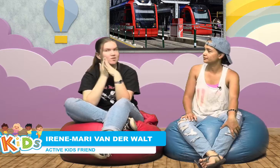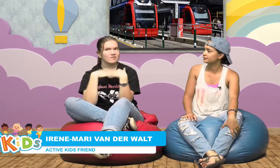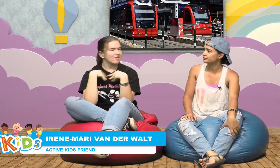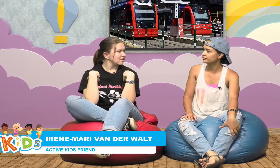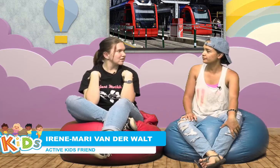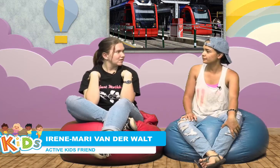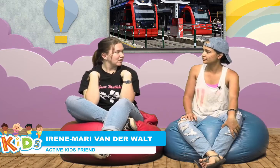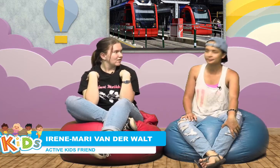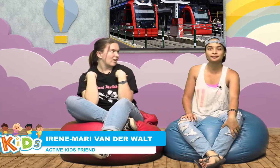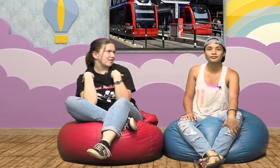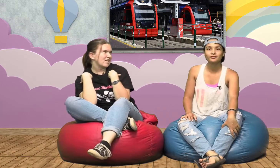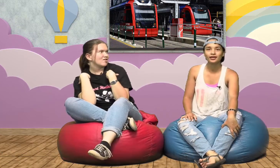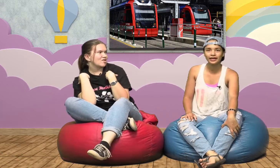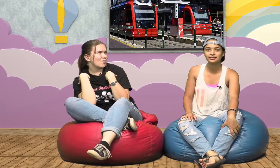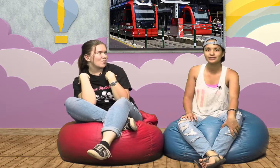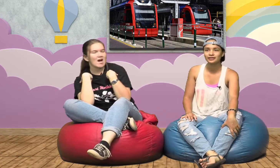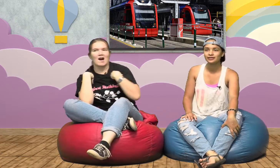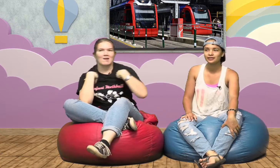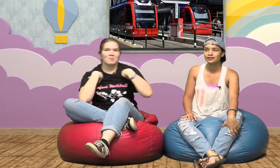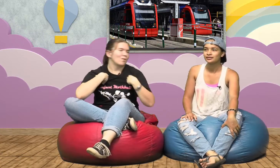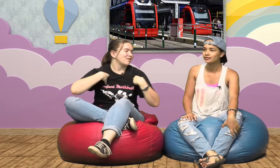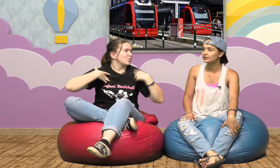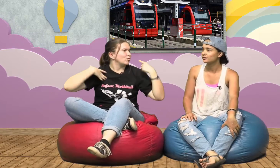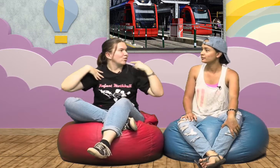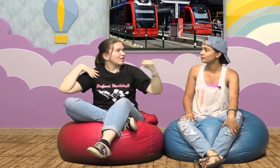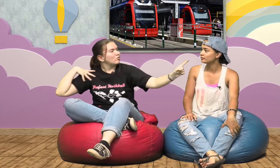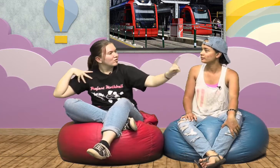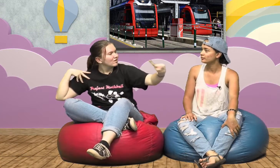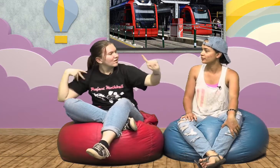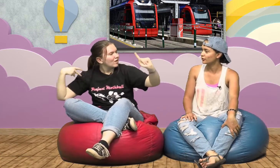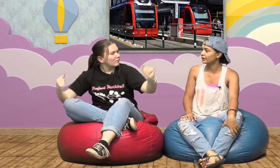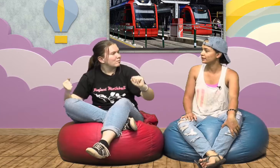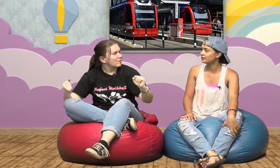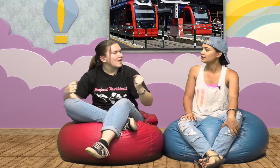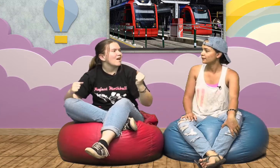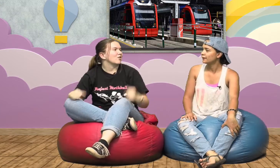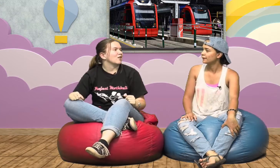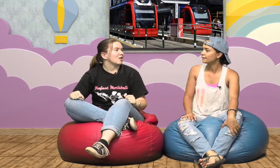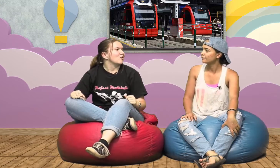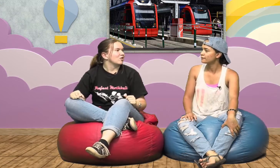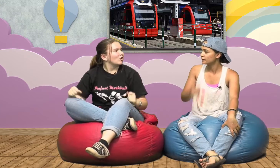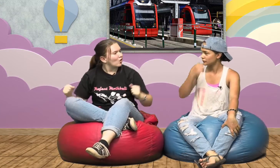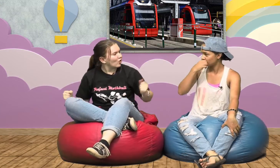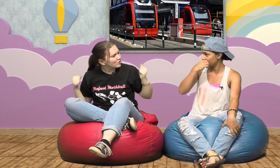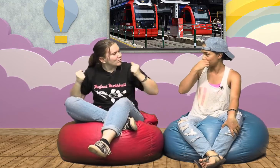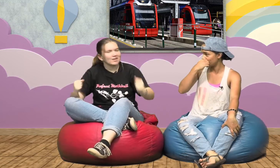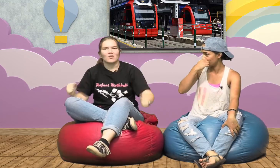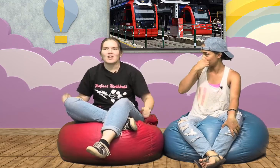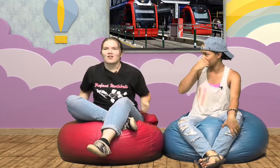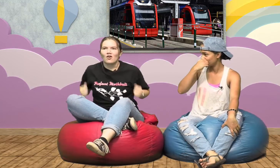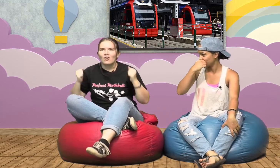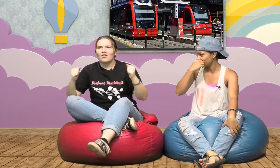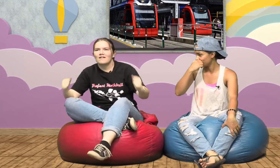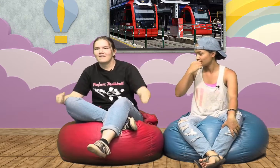the holidays, or even us, right? Yes. So I'm going to the coast Okay. of Namibia, and we're going to go there in a car, so we can